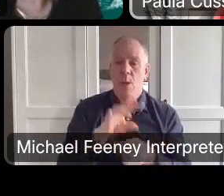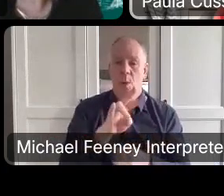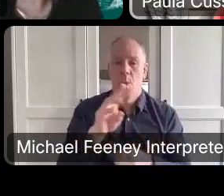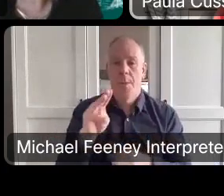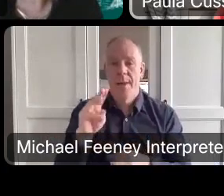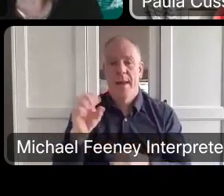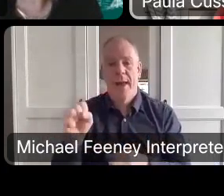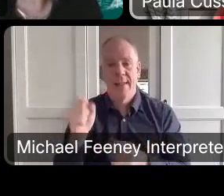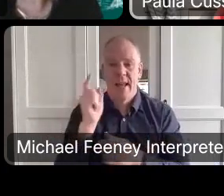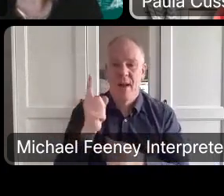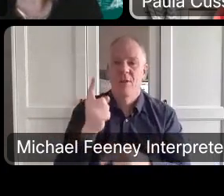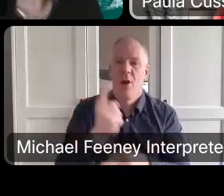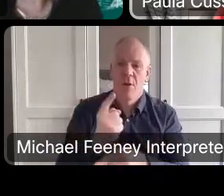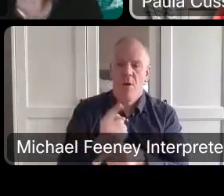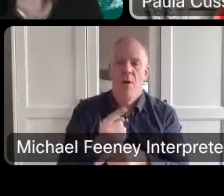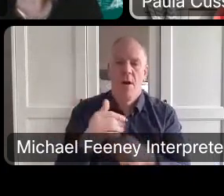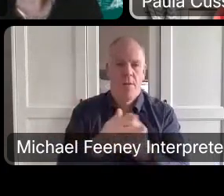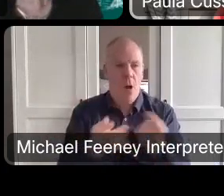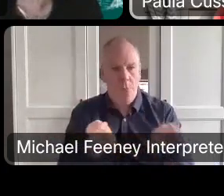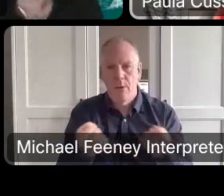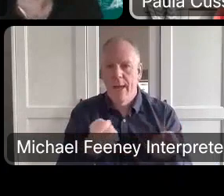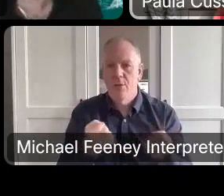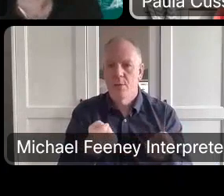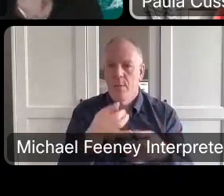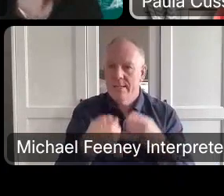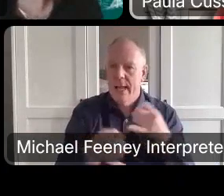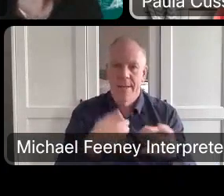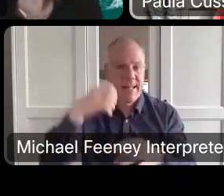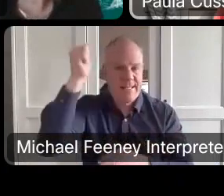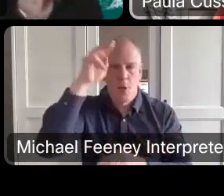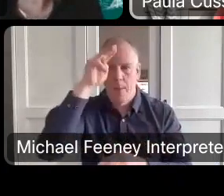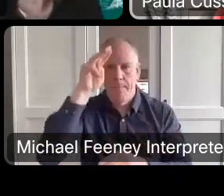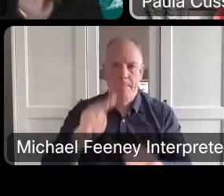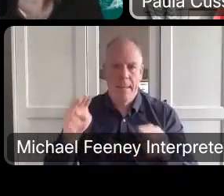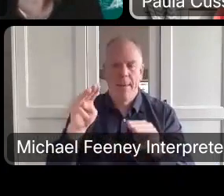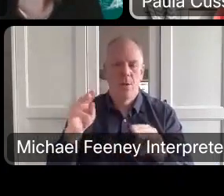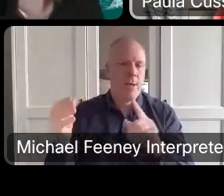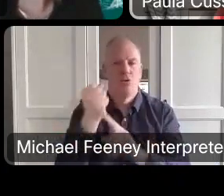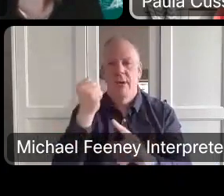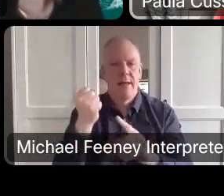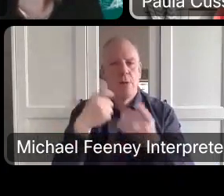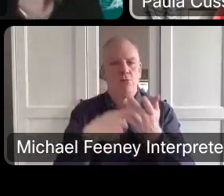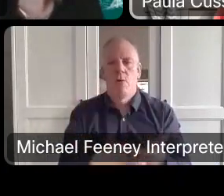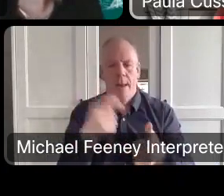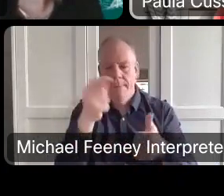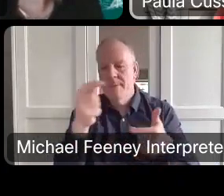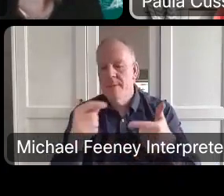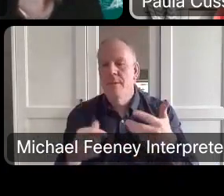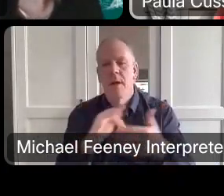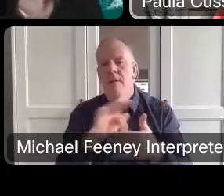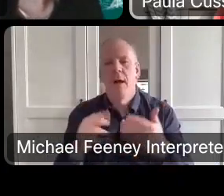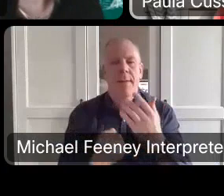advisors will be supporting the operational areas and the senior people in terms of meeting the requirements of the incident